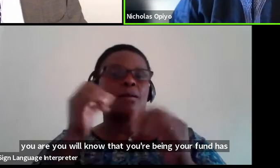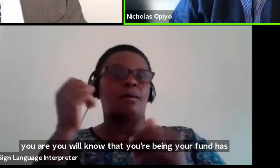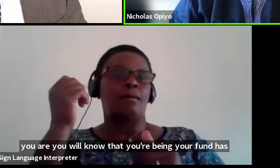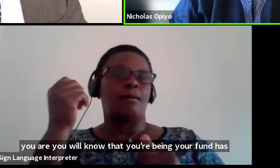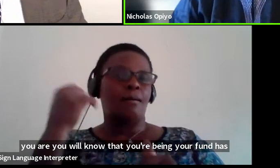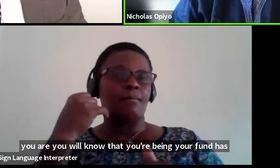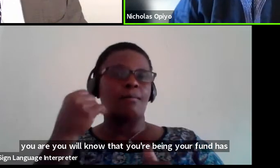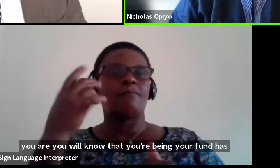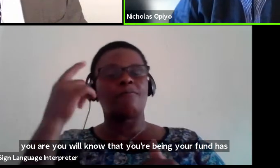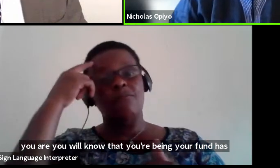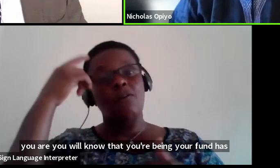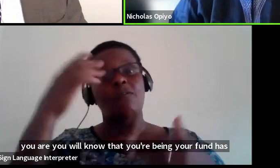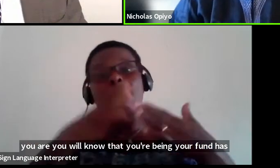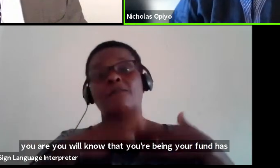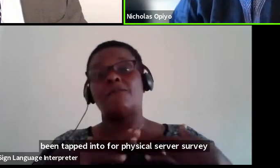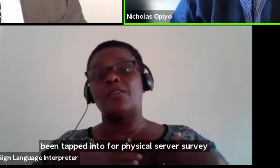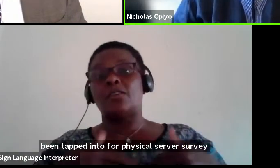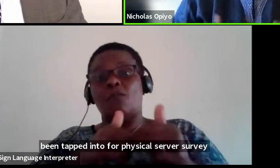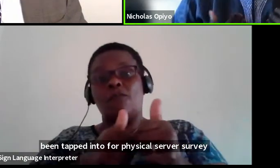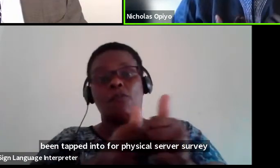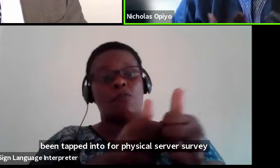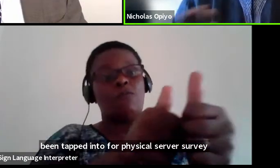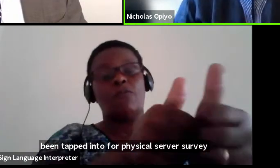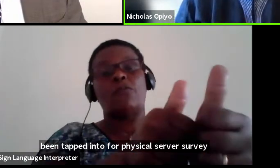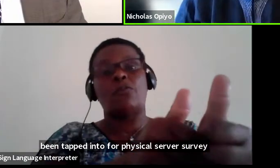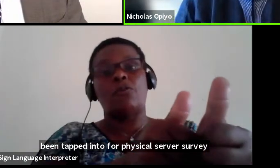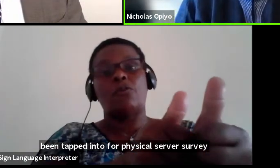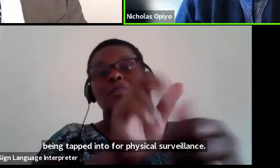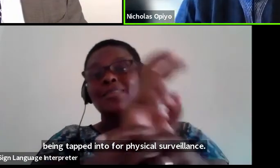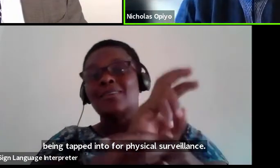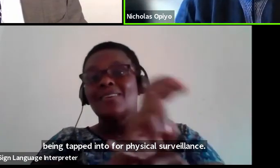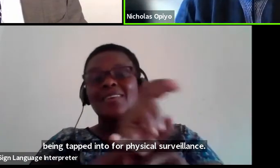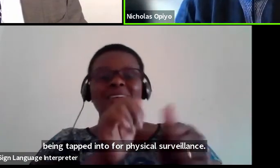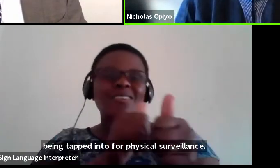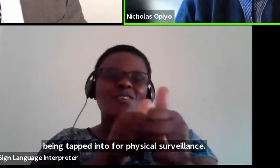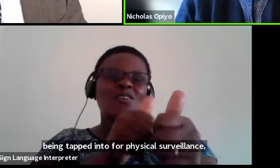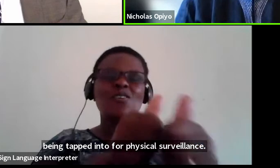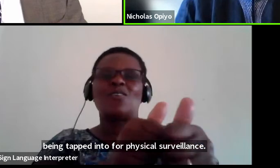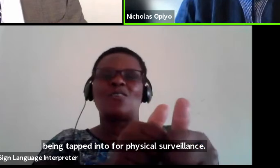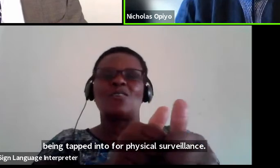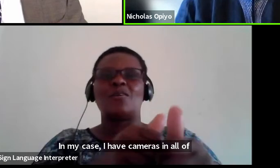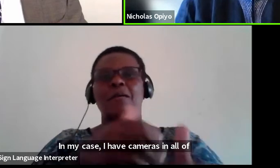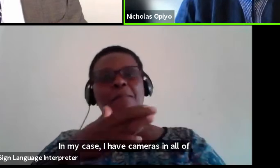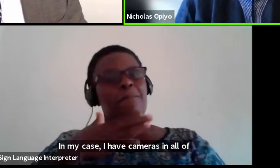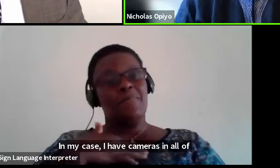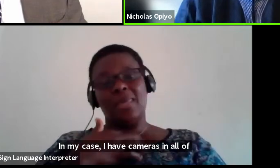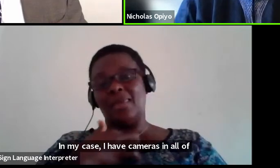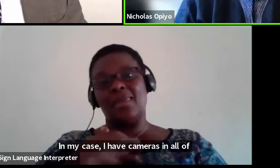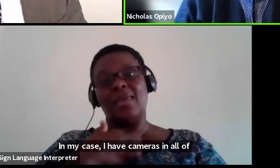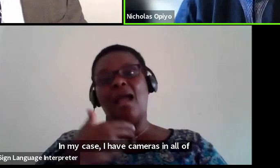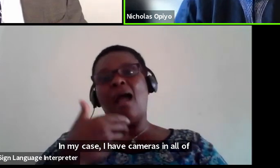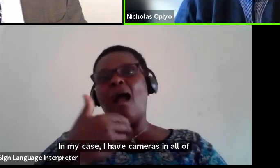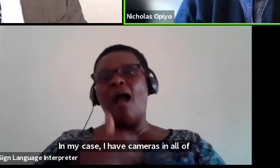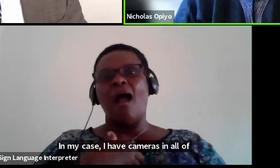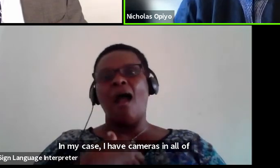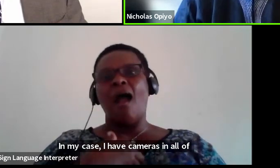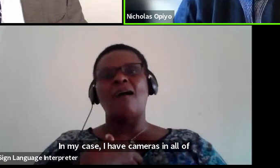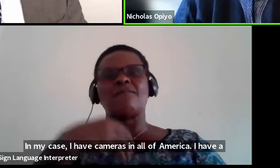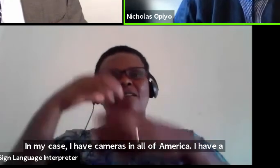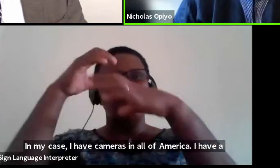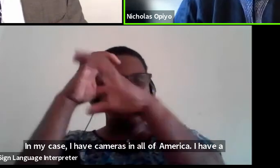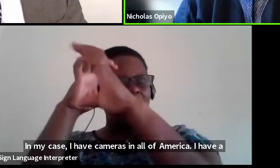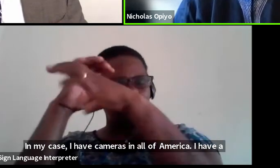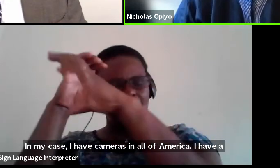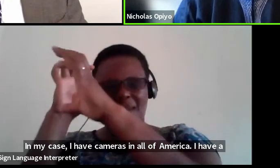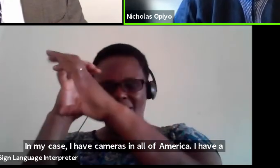physical surveillance, in my case, I have cameras all over my car. I have a dashboard camera that has a